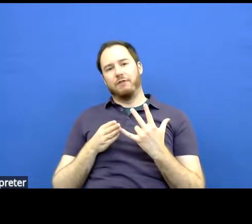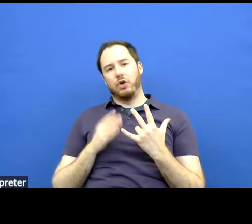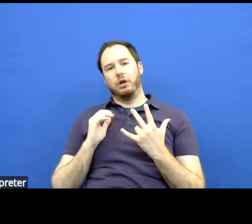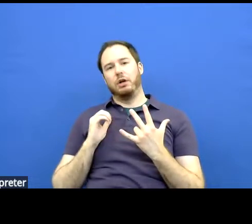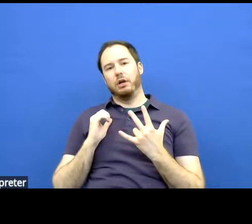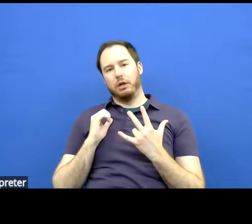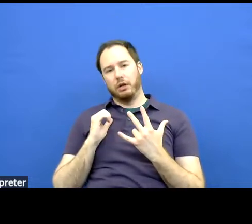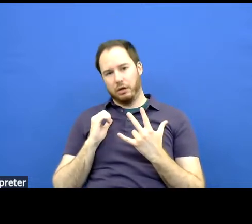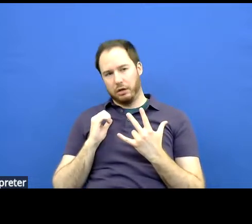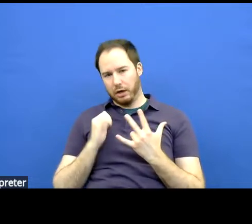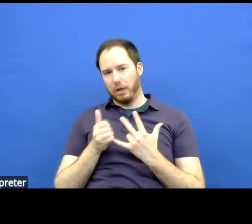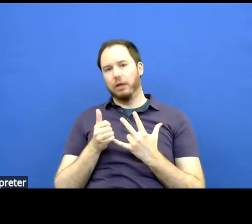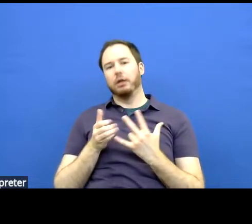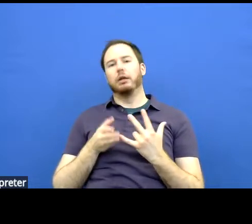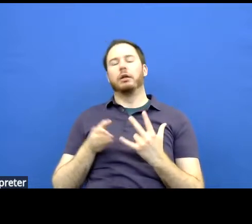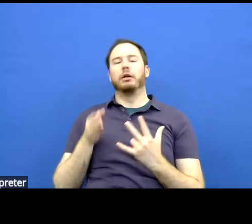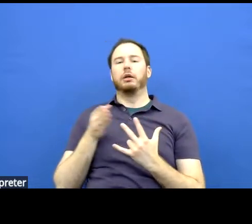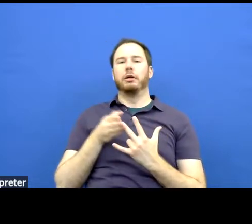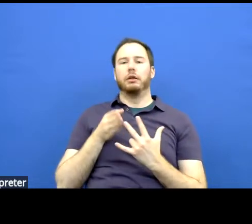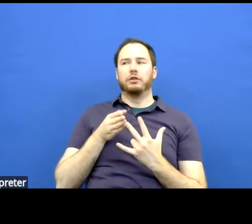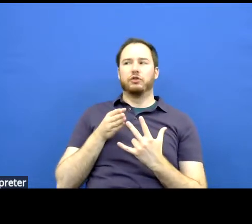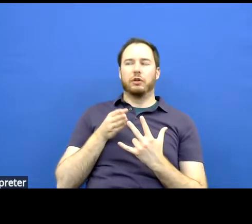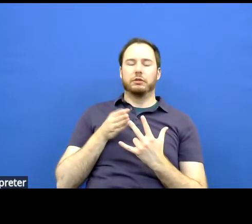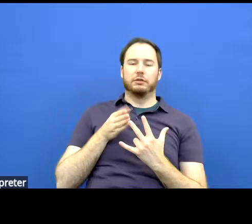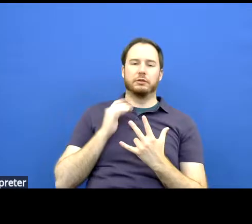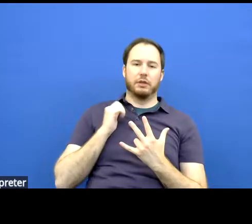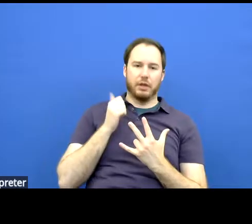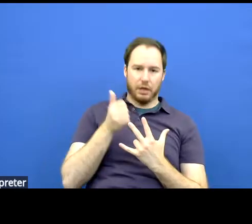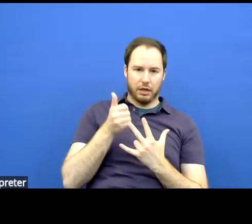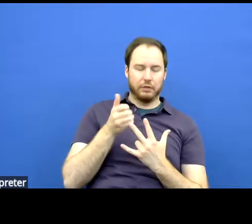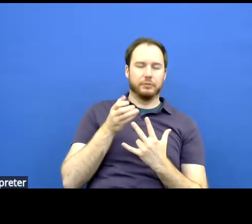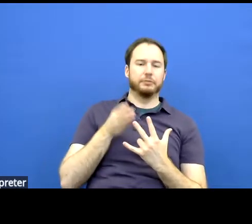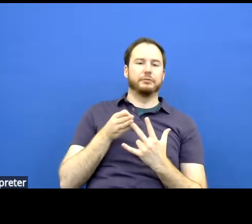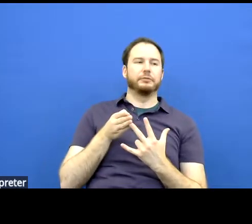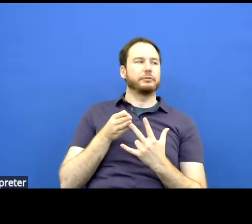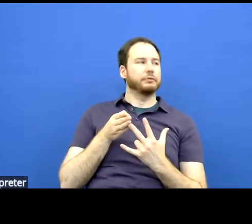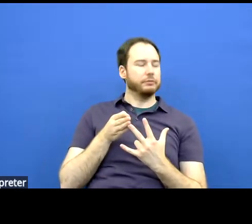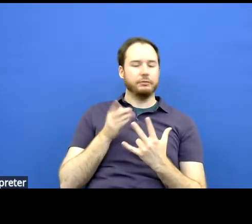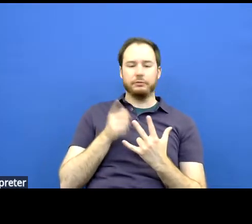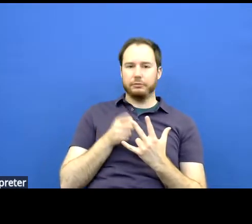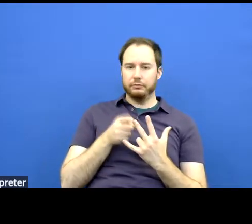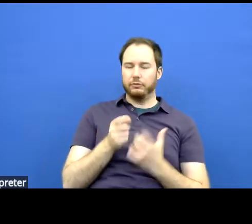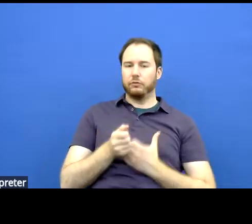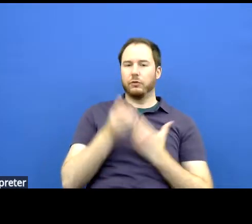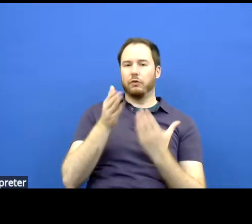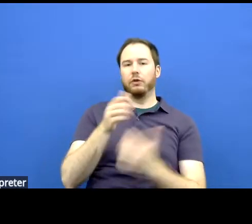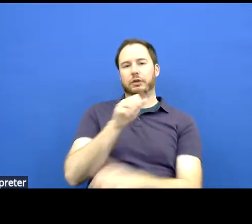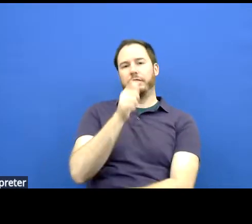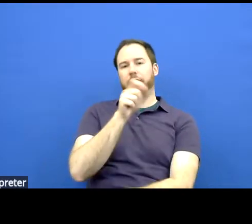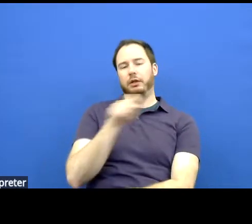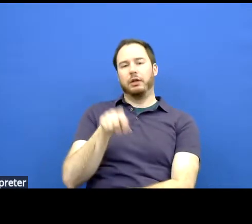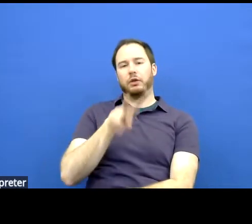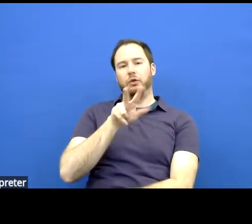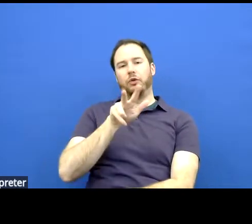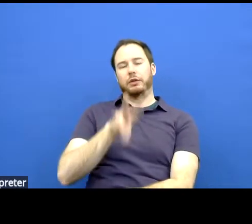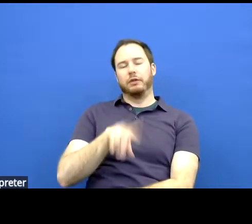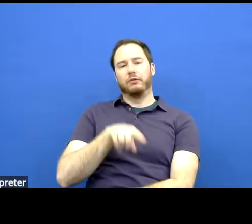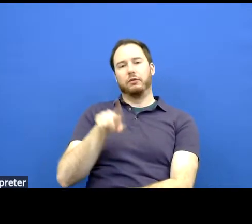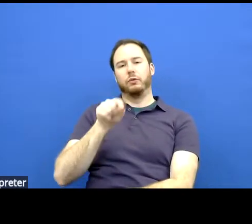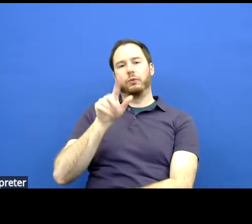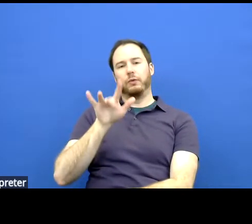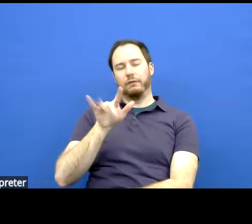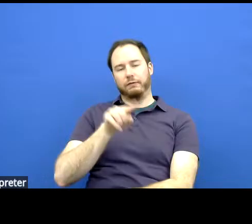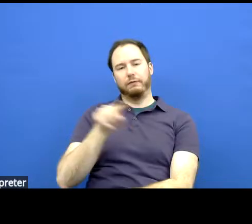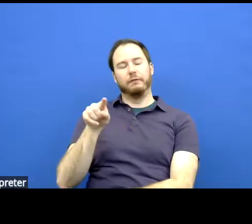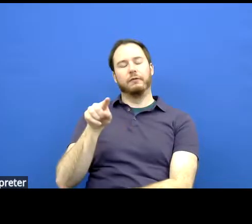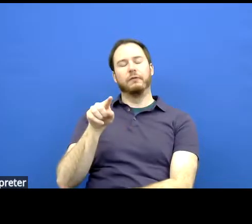Stafford, Aye. Supervisor Schultz. Aye. Fellow board members, I have resolution 10-237,